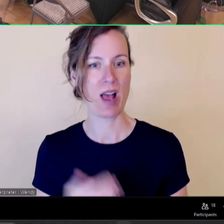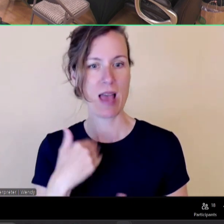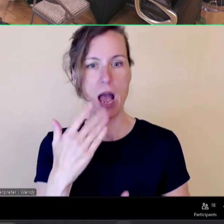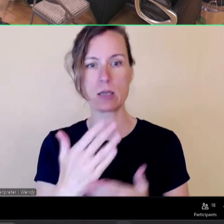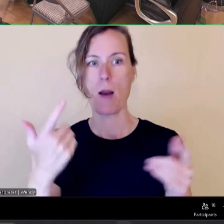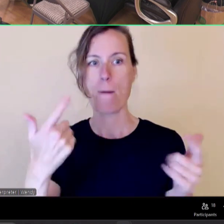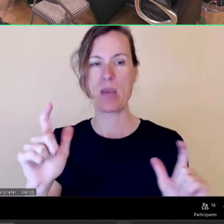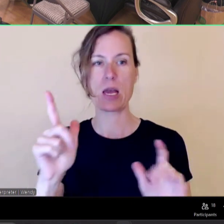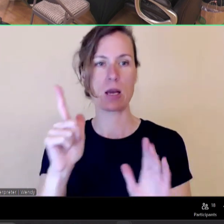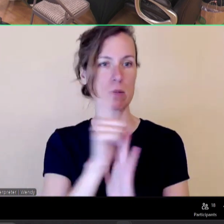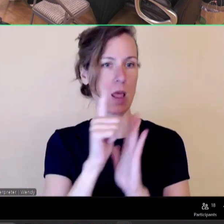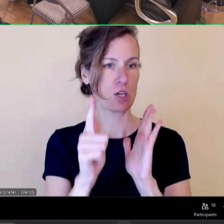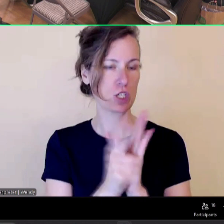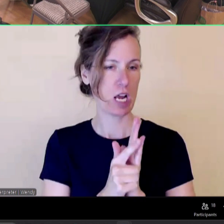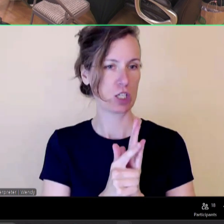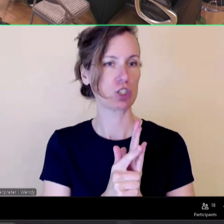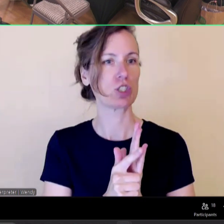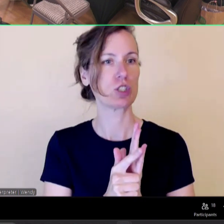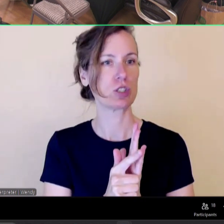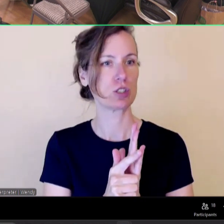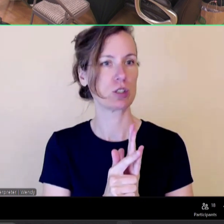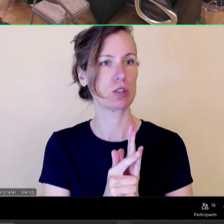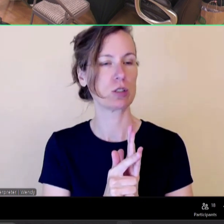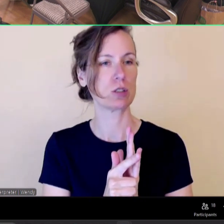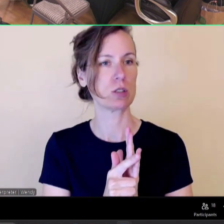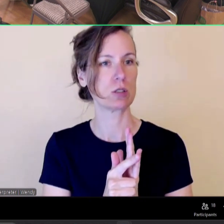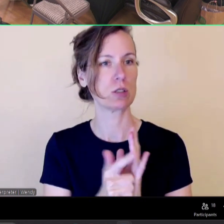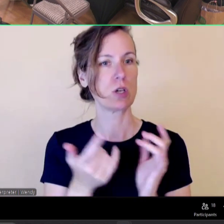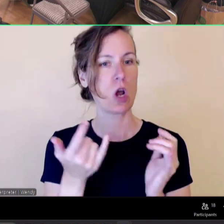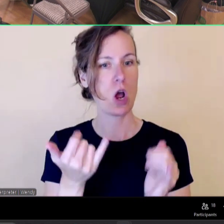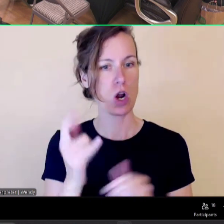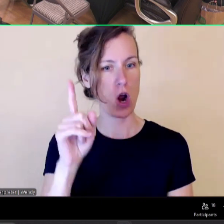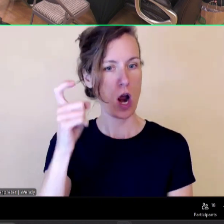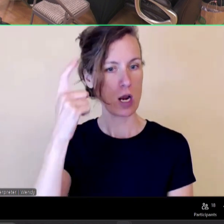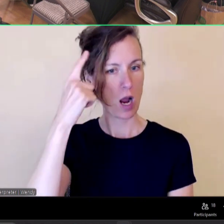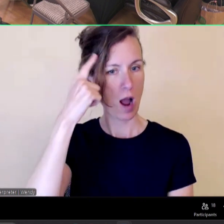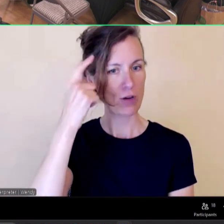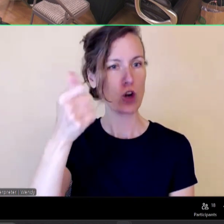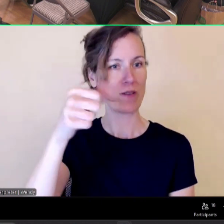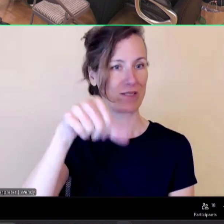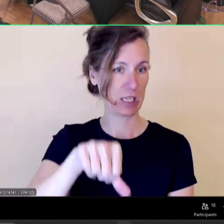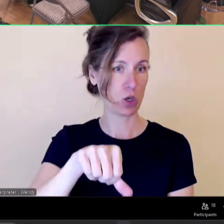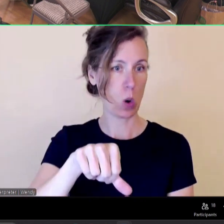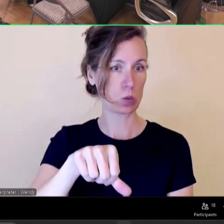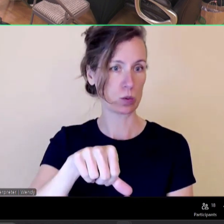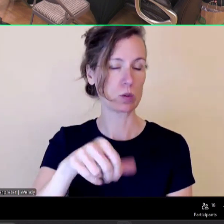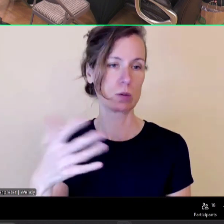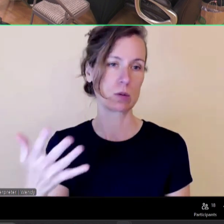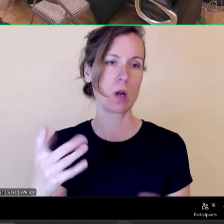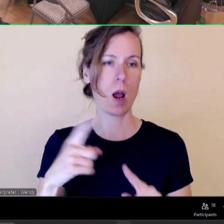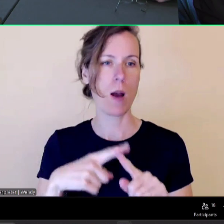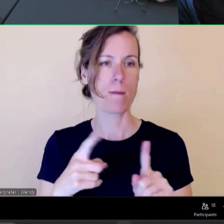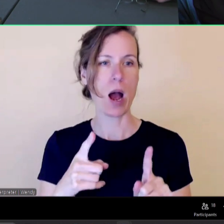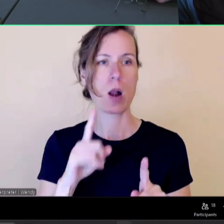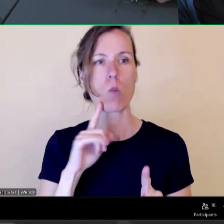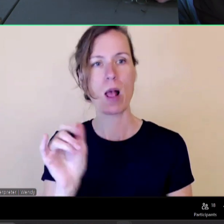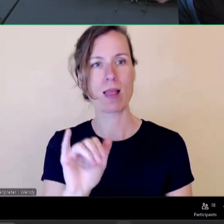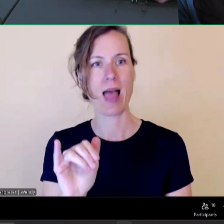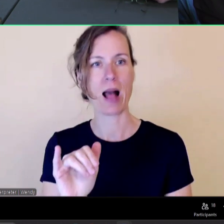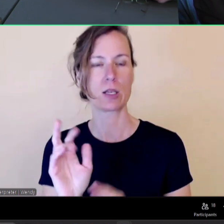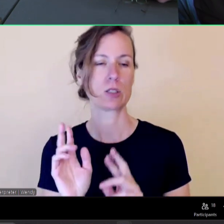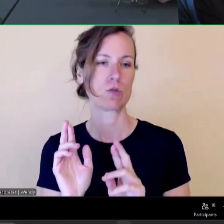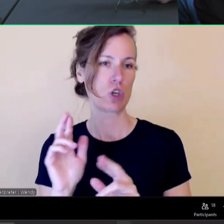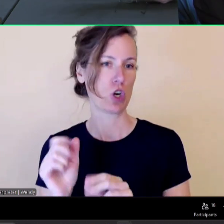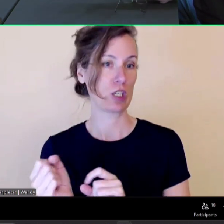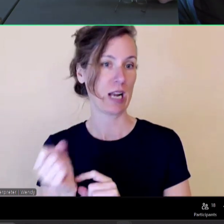Unfortunately, the current governor voted down or vetoed it, but it'll likely be back next year. Like I said, New